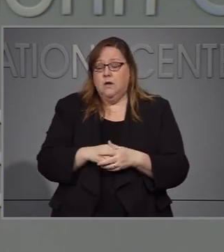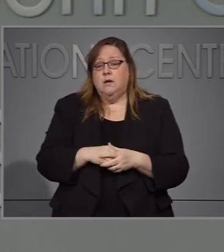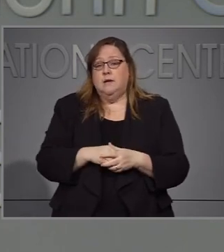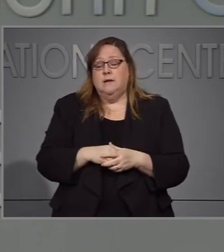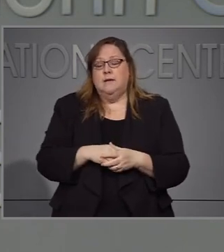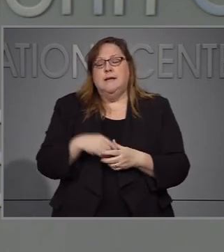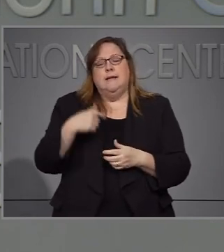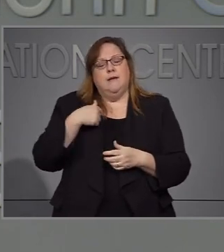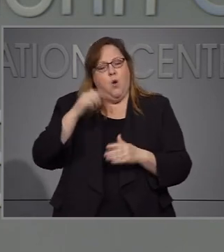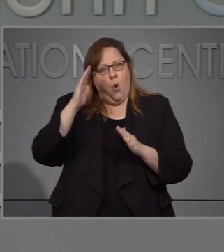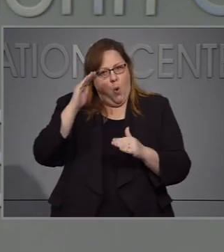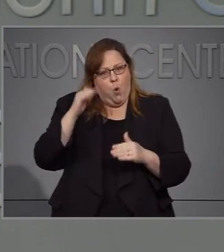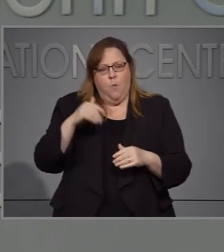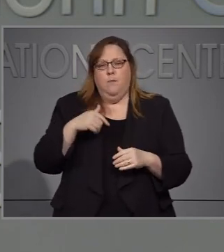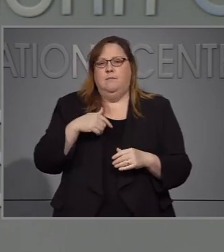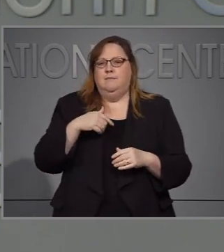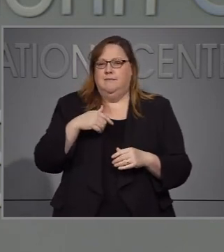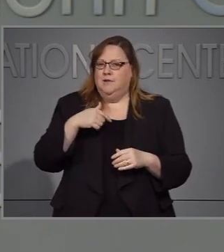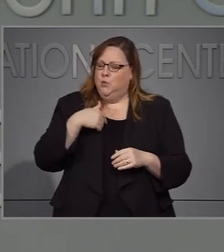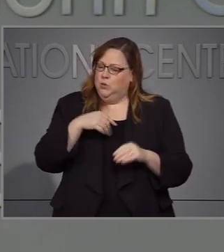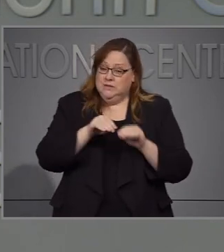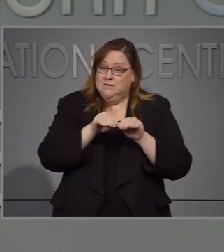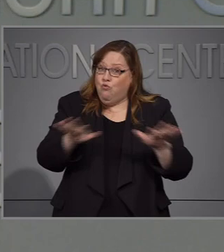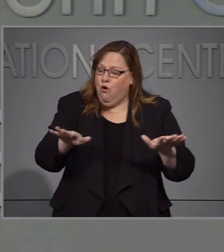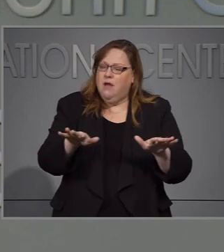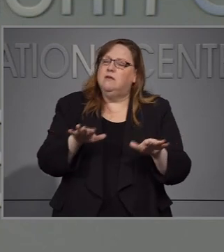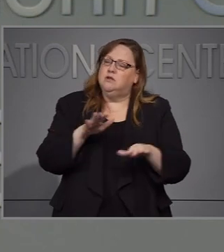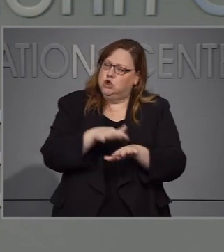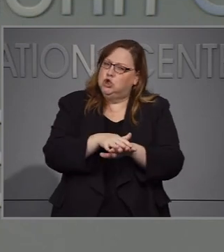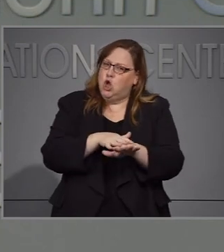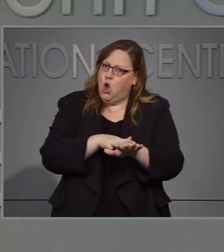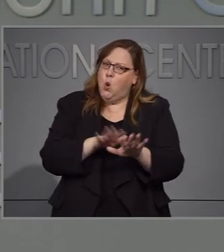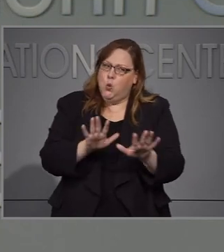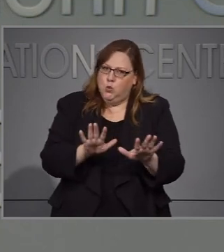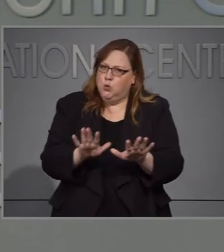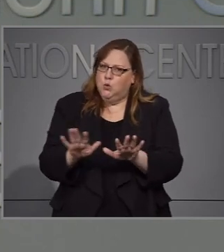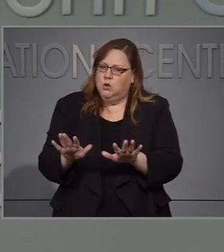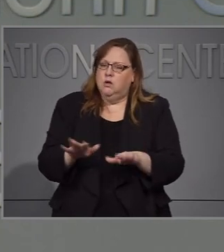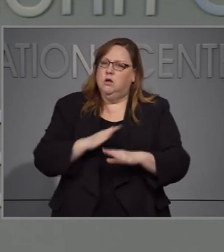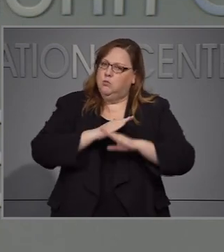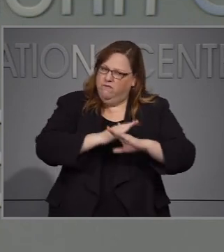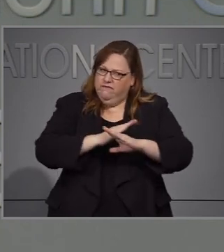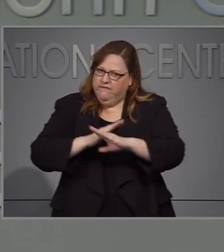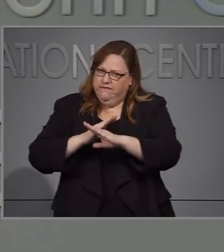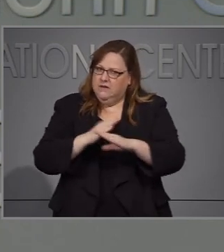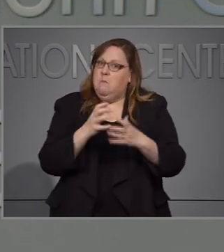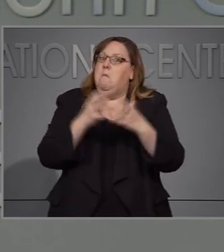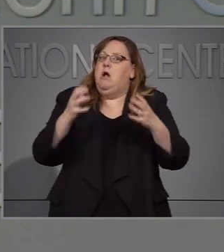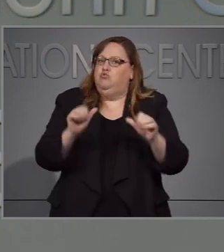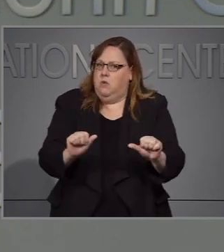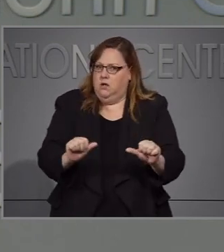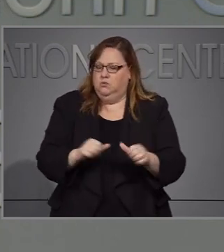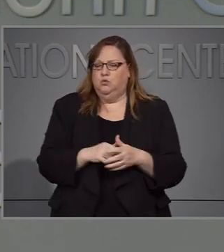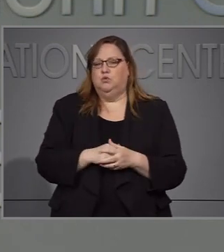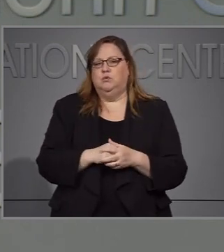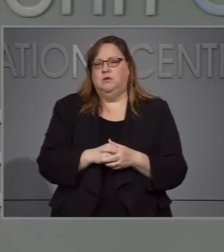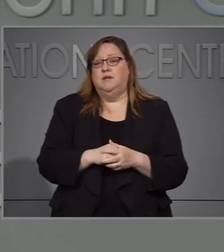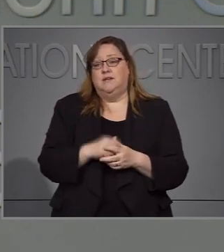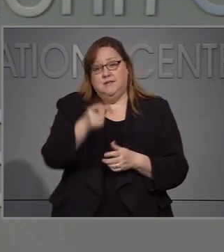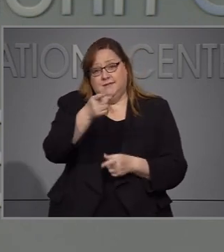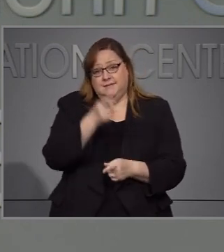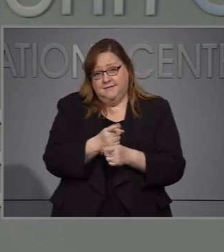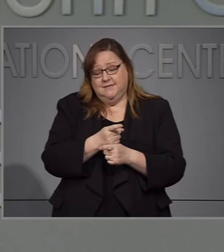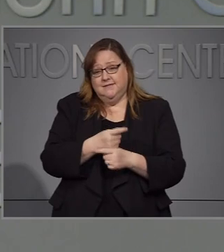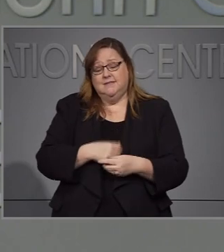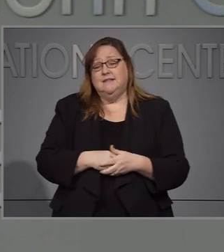the spread and prevent as much spread as possible. But there is certainly the anticipation that at some point a